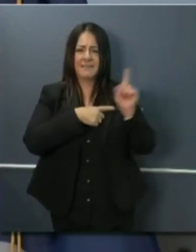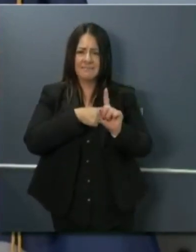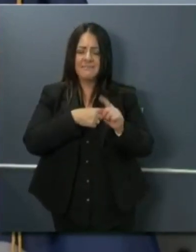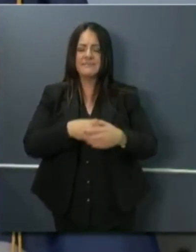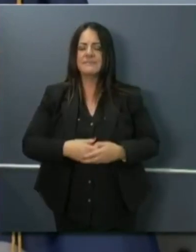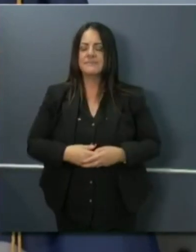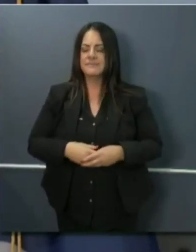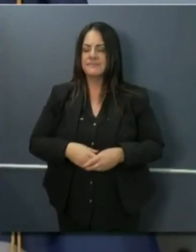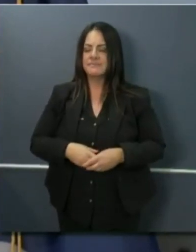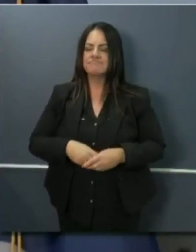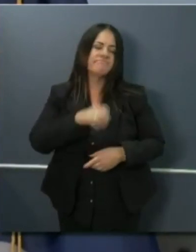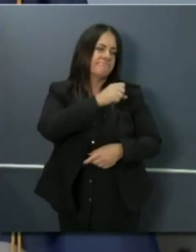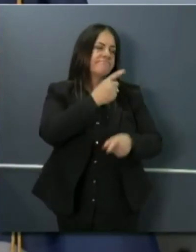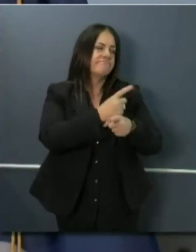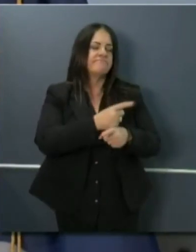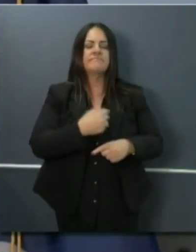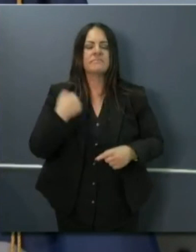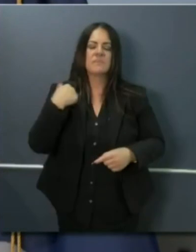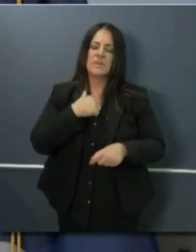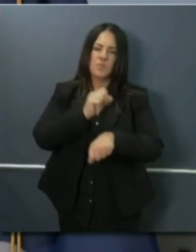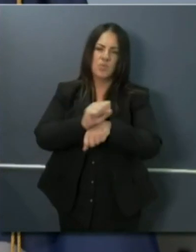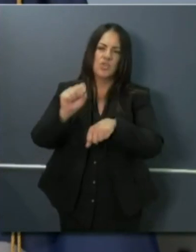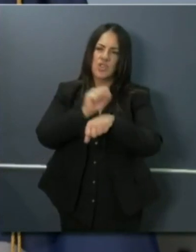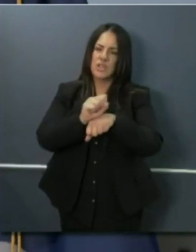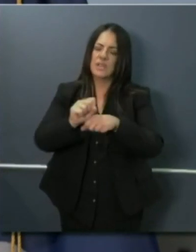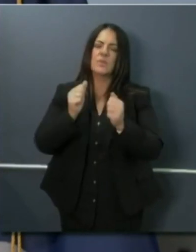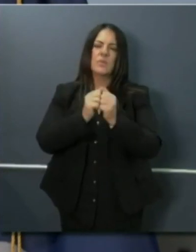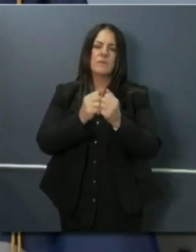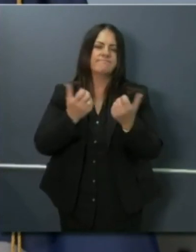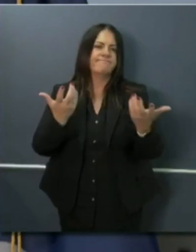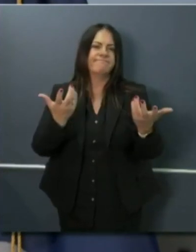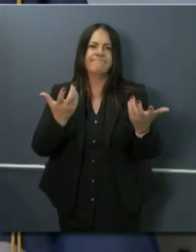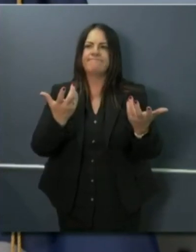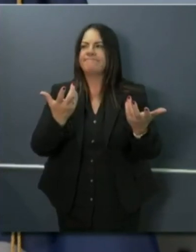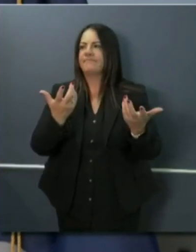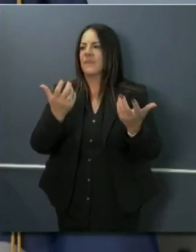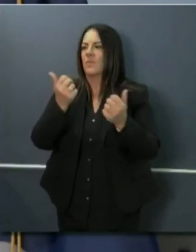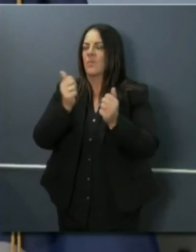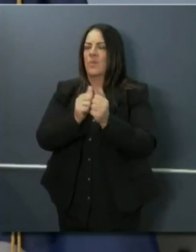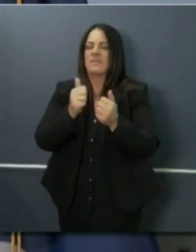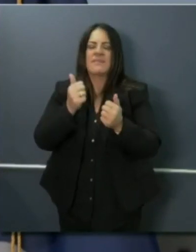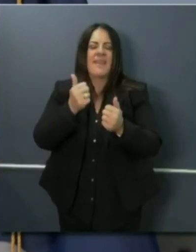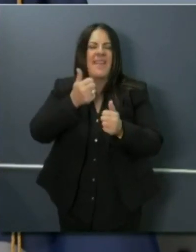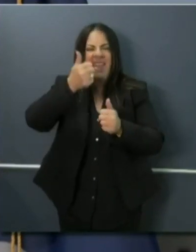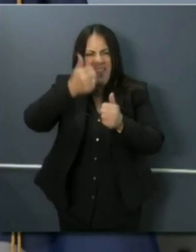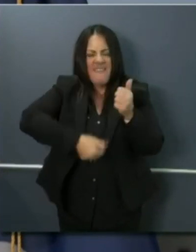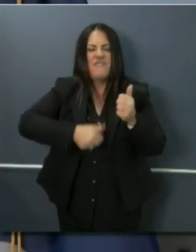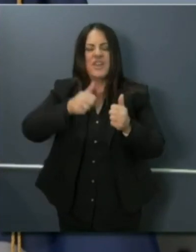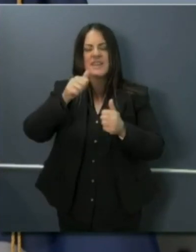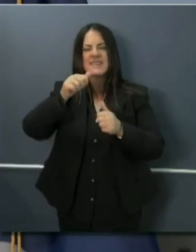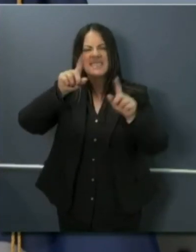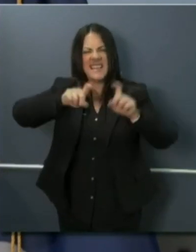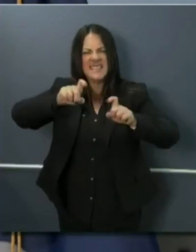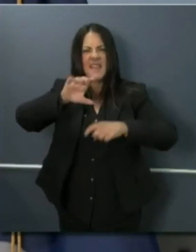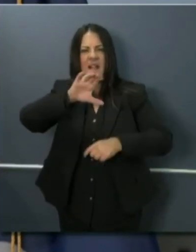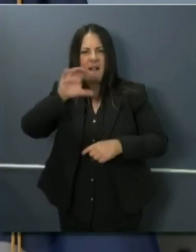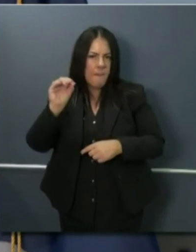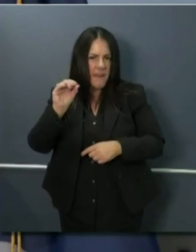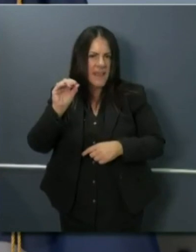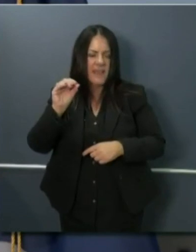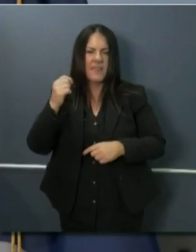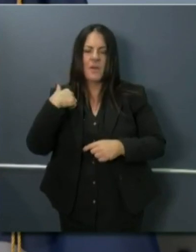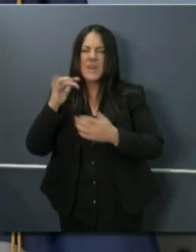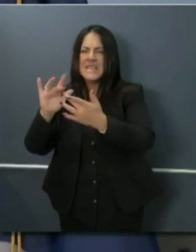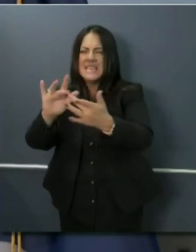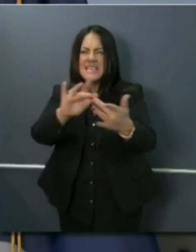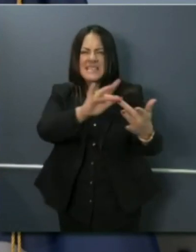That is the case. We are working with just about every testing entity that we can reach